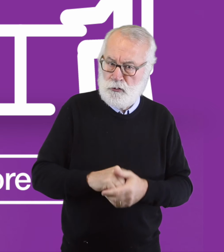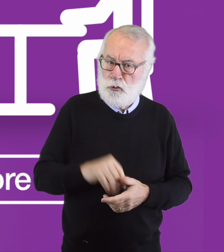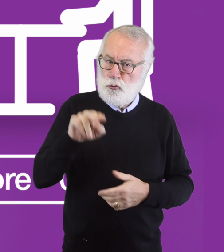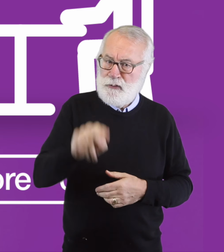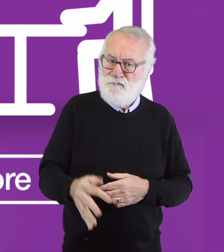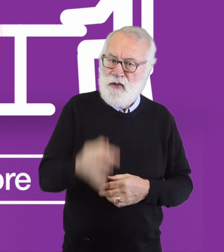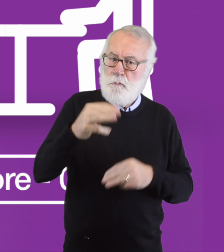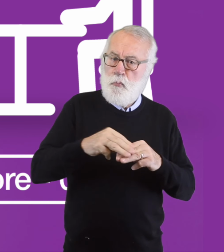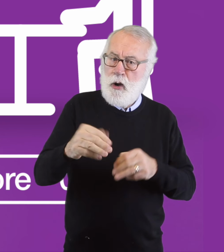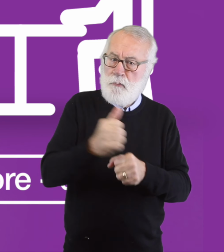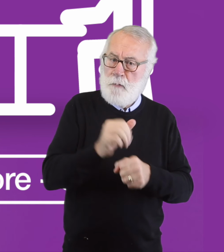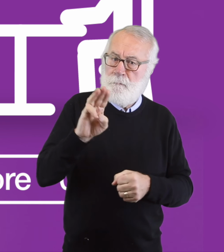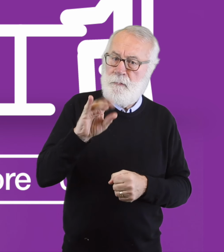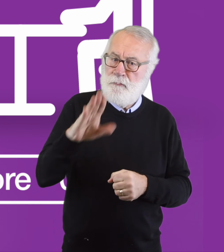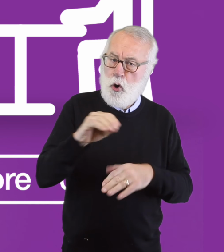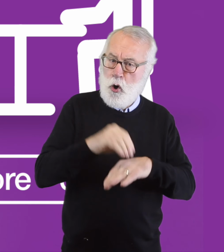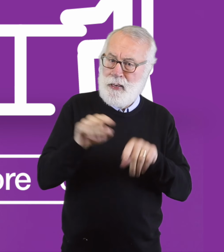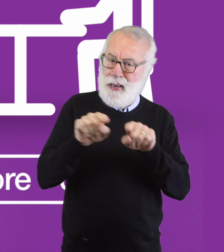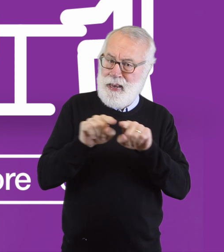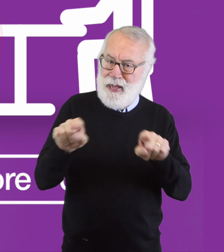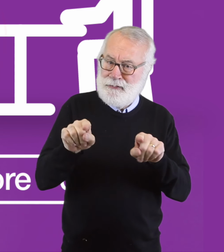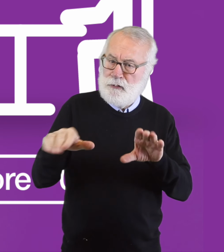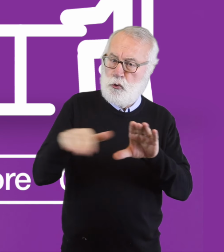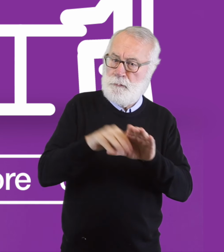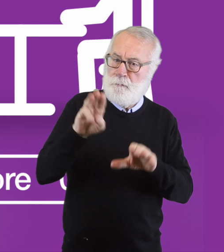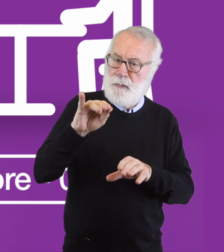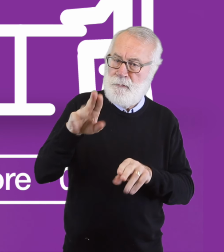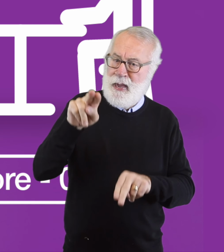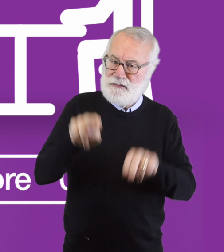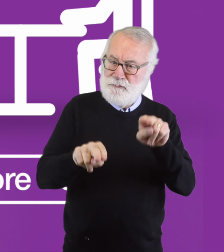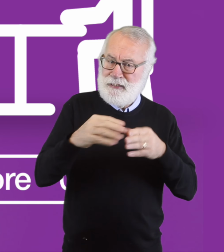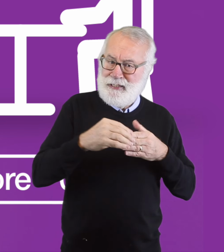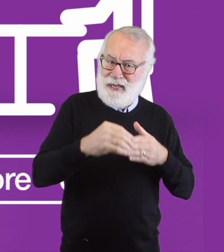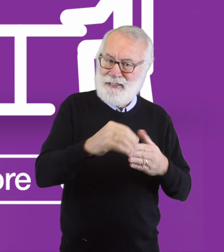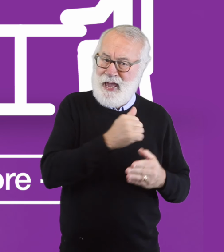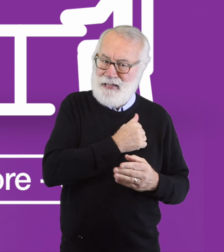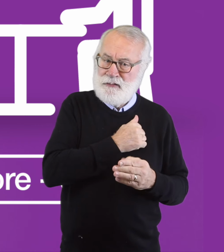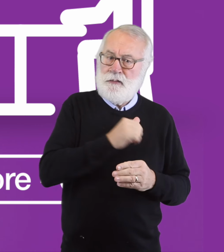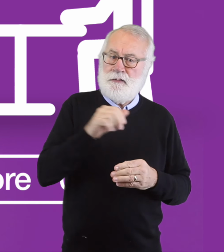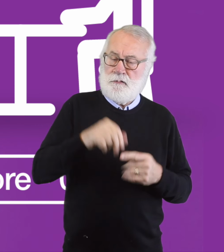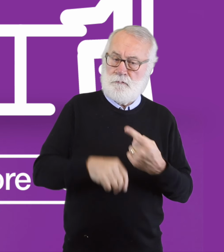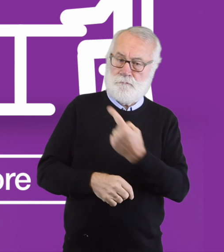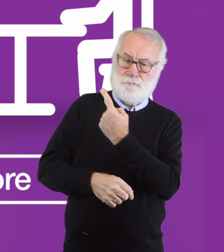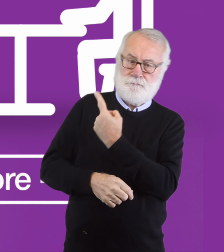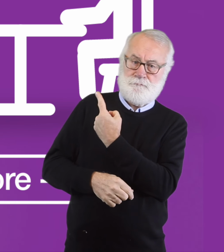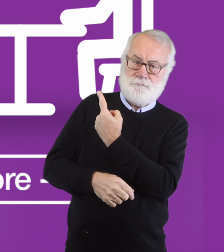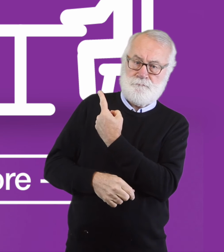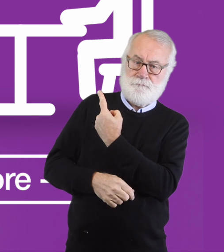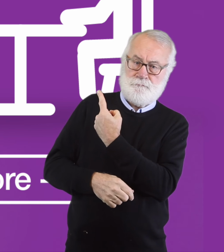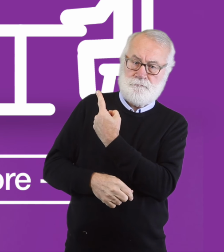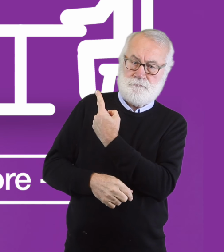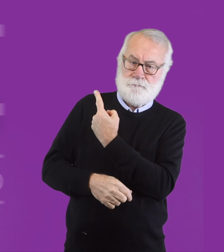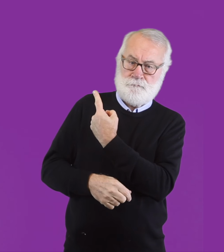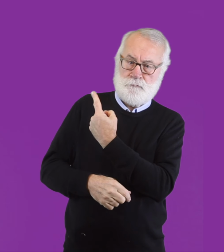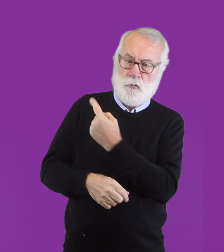ability to carry out these activities safely, to an acceptable standard, repeatedly and in a reasonable time period.